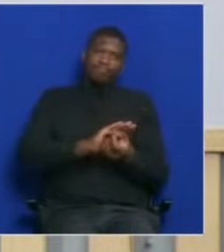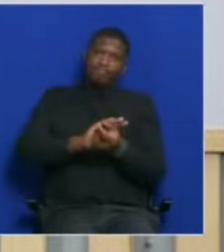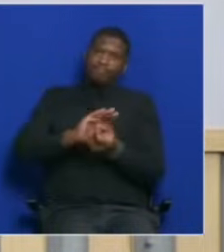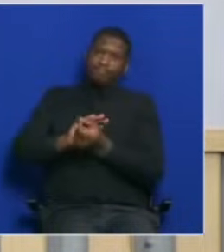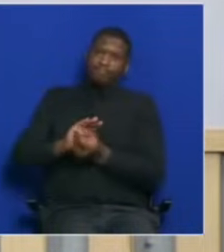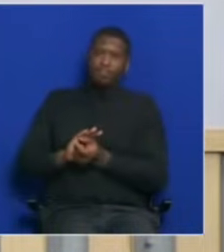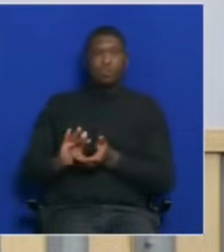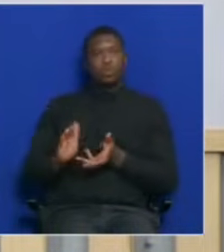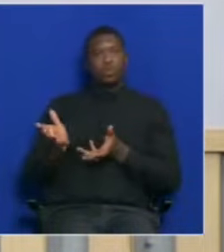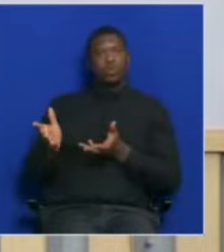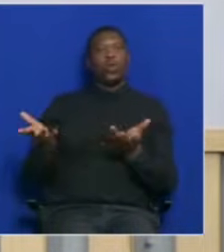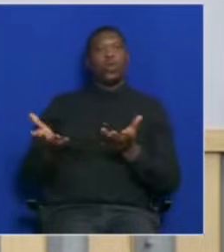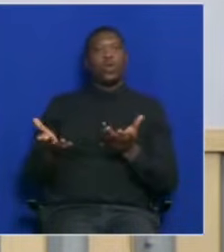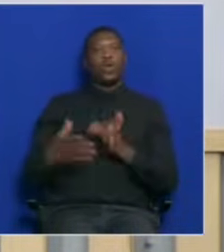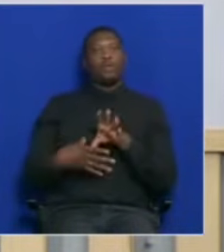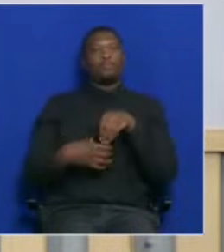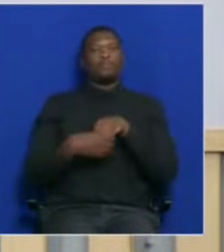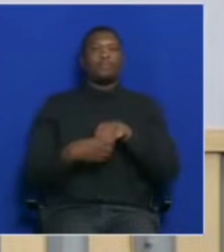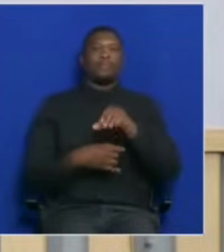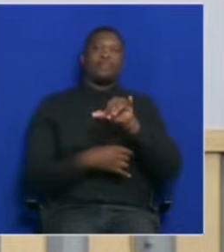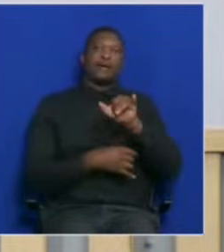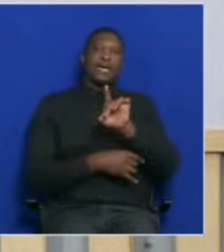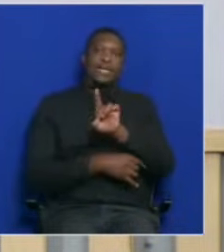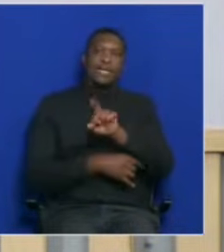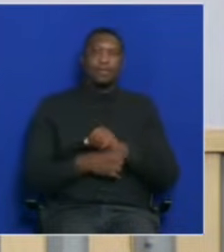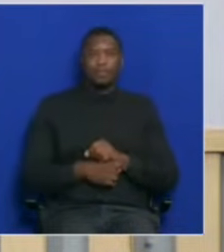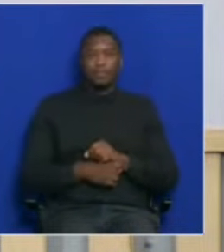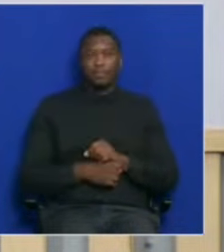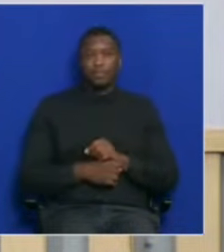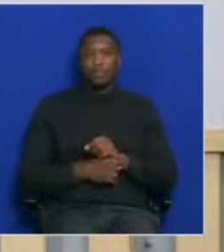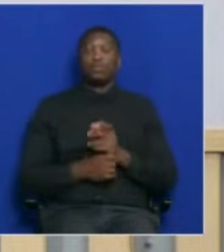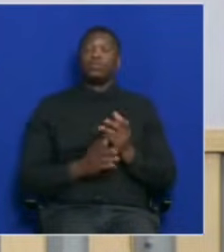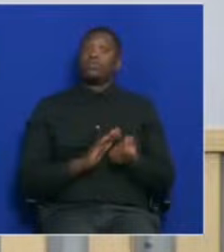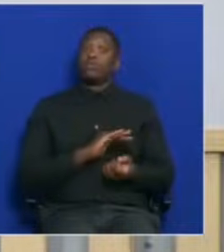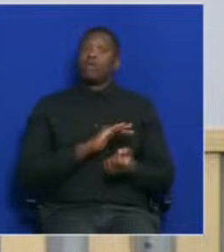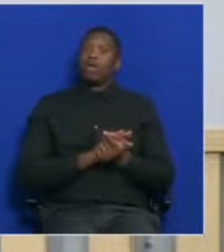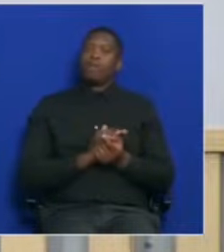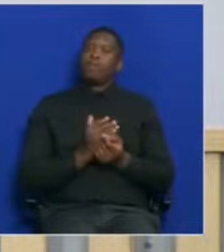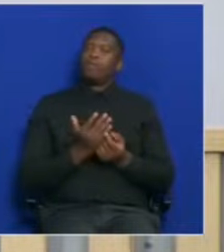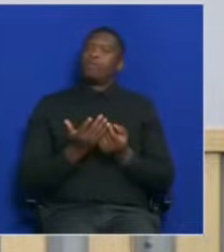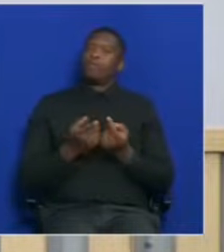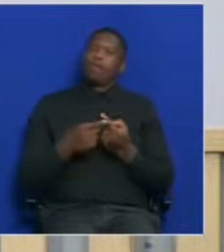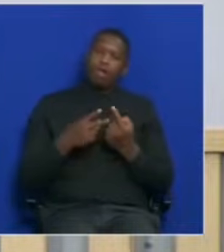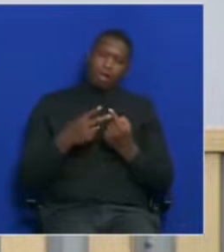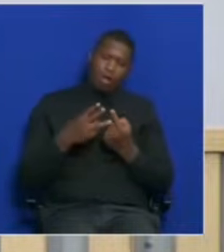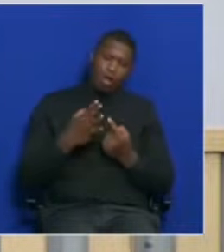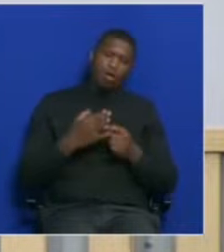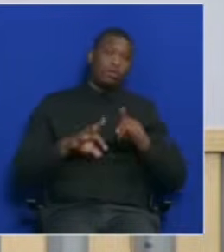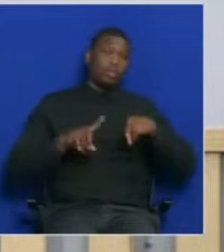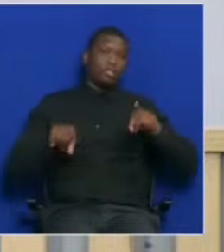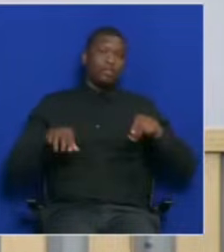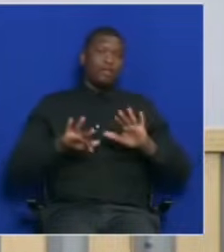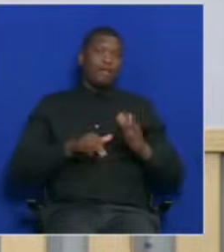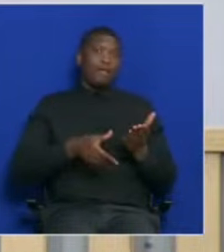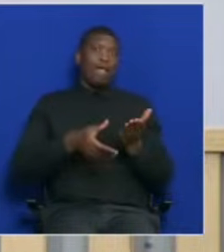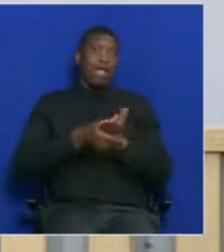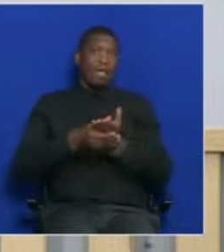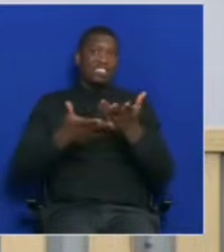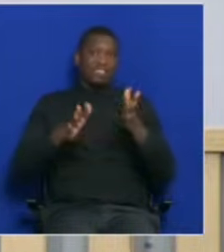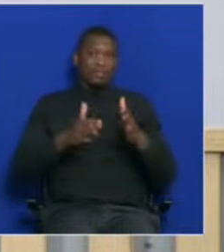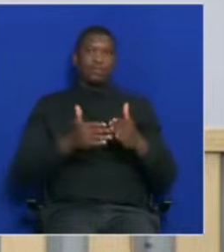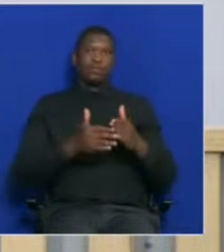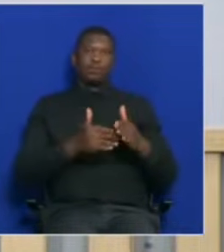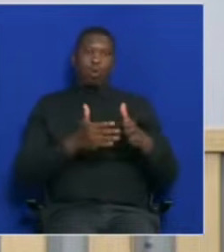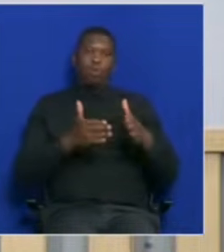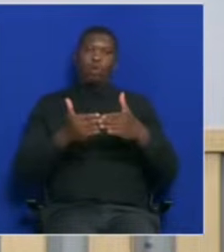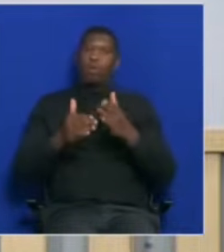ID. So there were a number of cases that were opened when there was a lot of discussion about the state capture